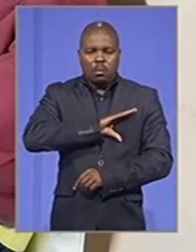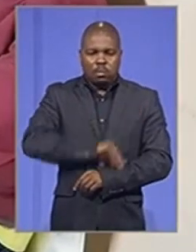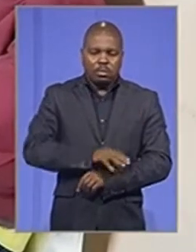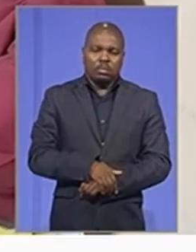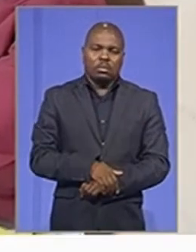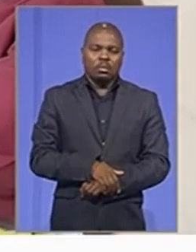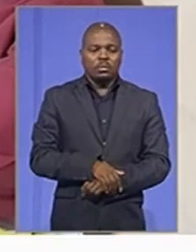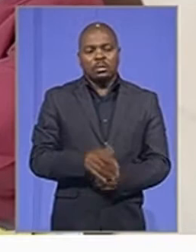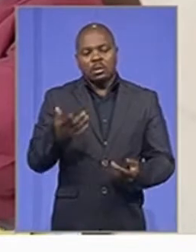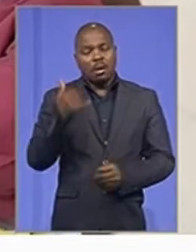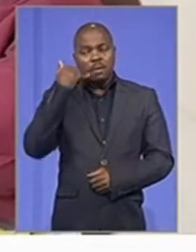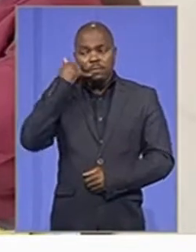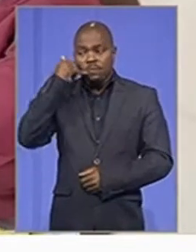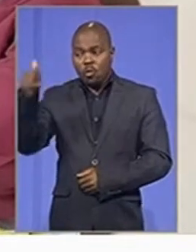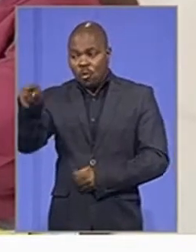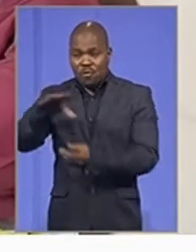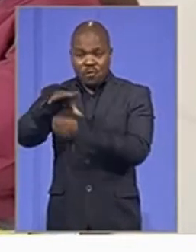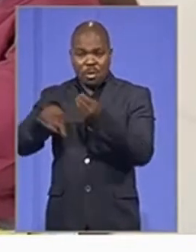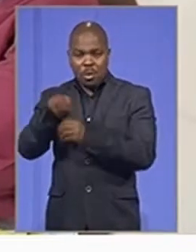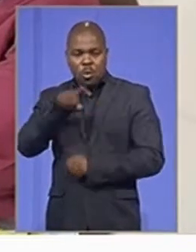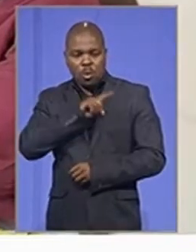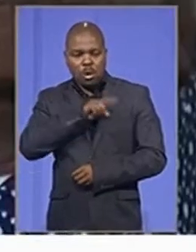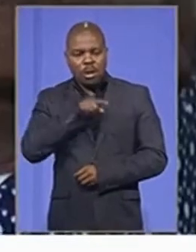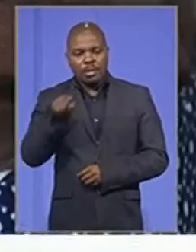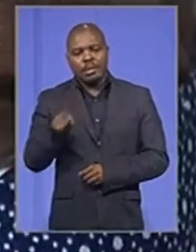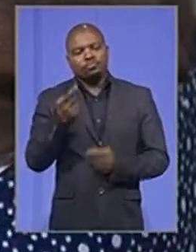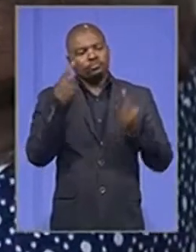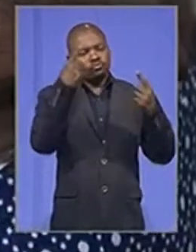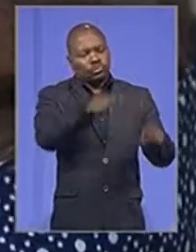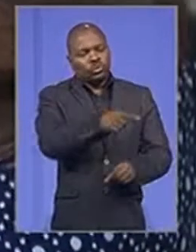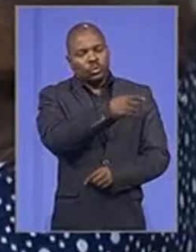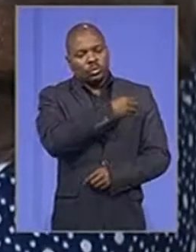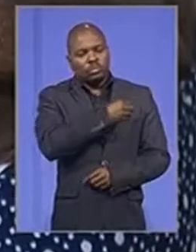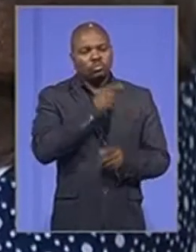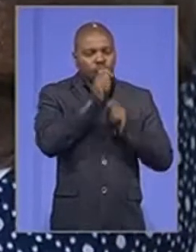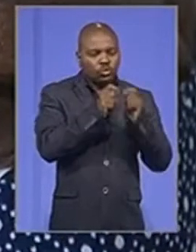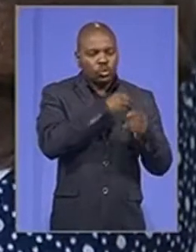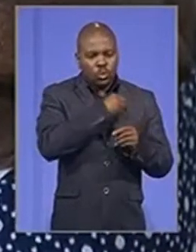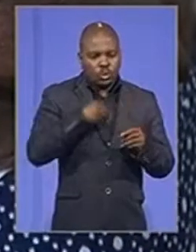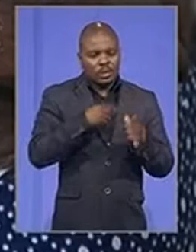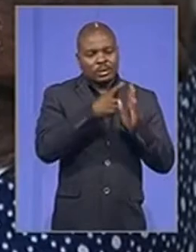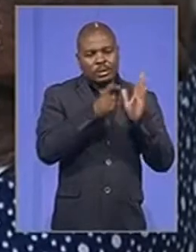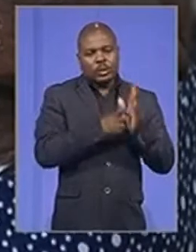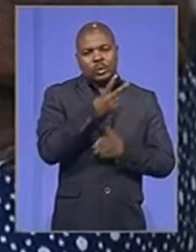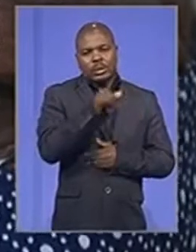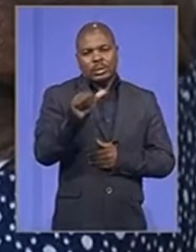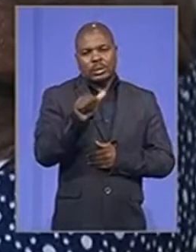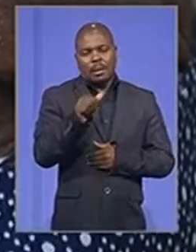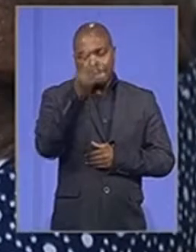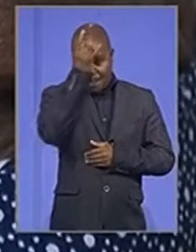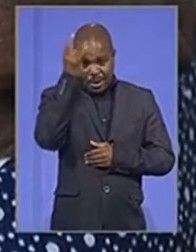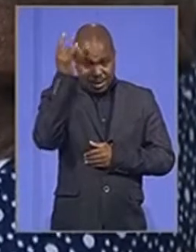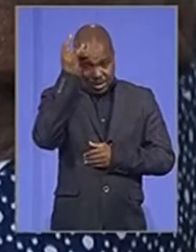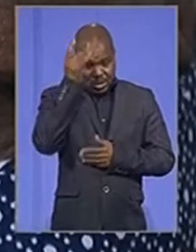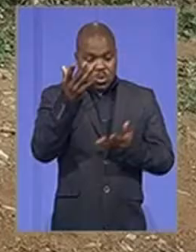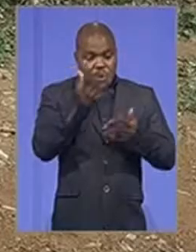Ba ile ba amogela mogala morago gore ba mo iše go bona ngaka ka mapetla ka la 26 March. Seo morago ga gore a